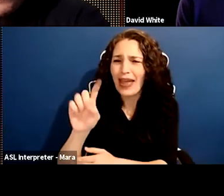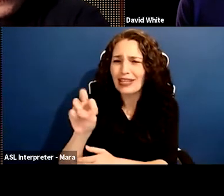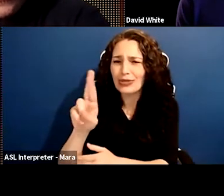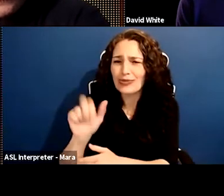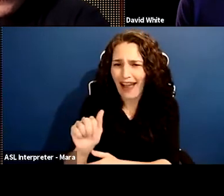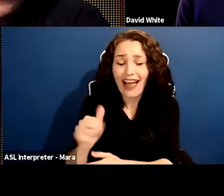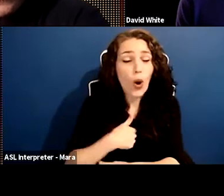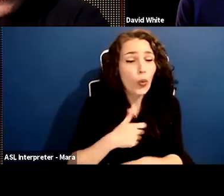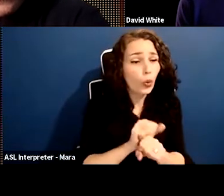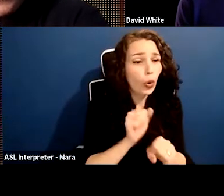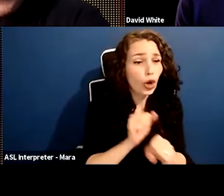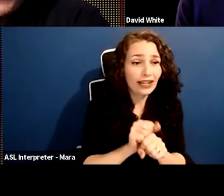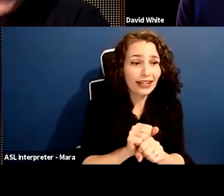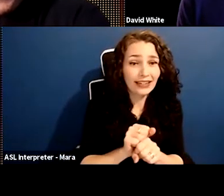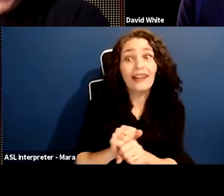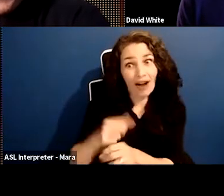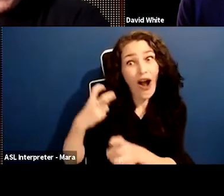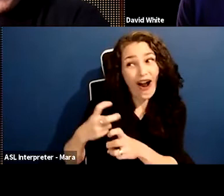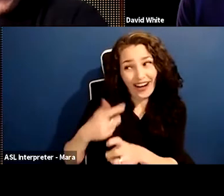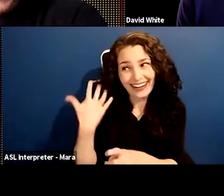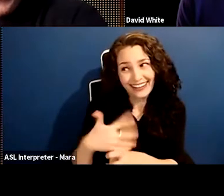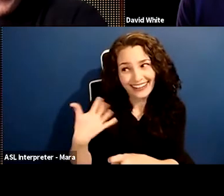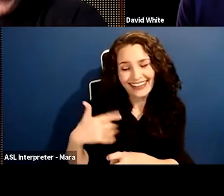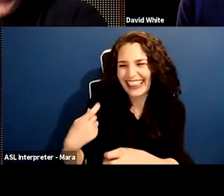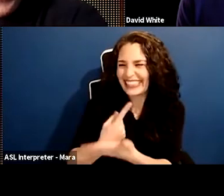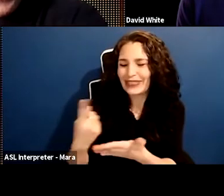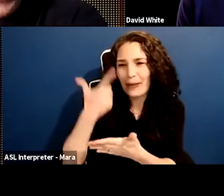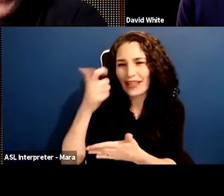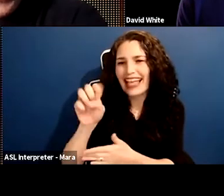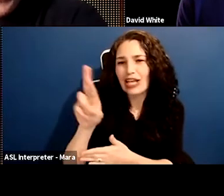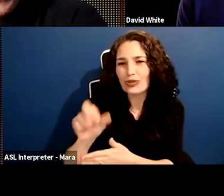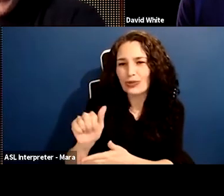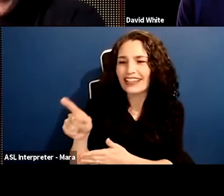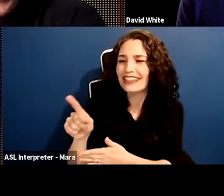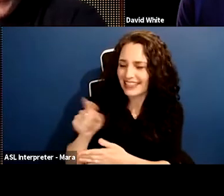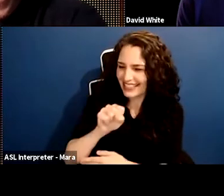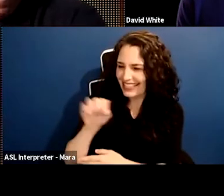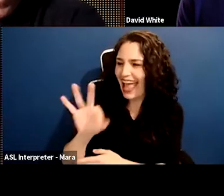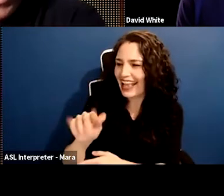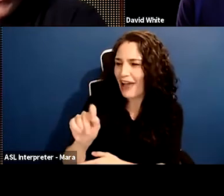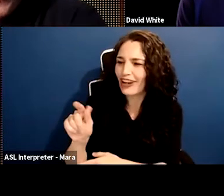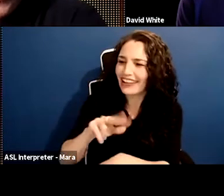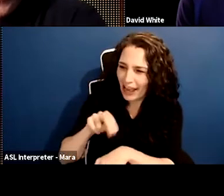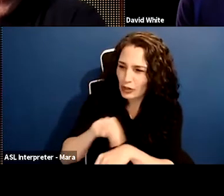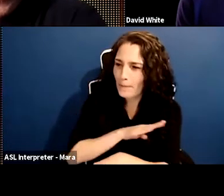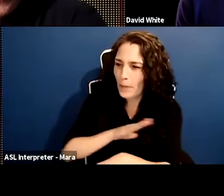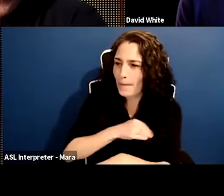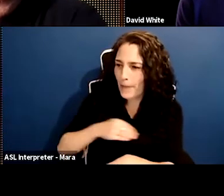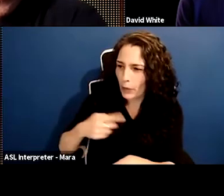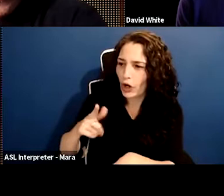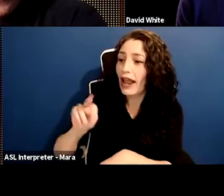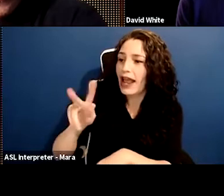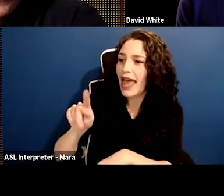We're working, Ezra, really hard during this week. Ezra is a SAG-AFTRA National Board member and a national co-chair of the